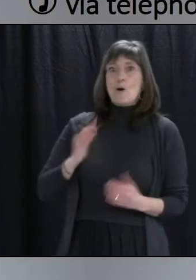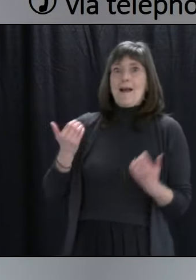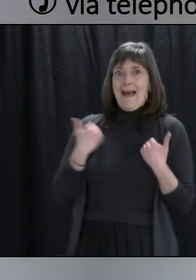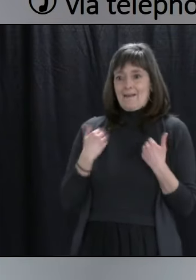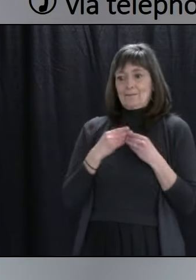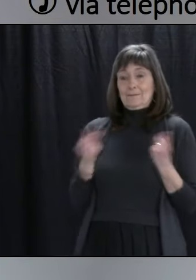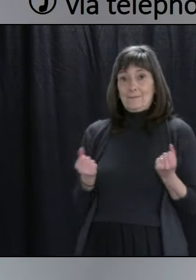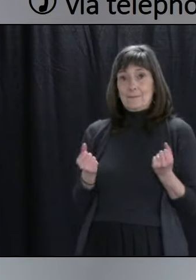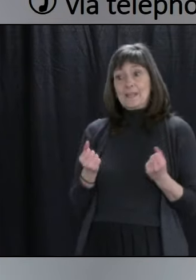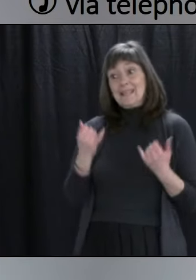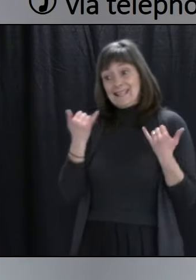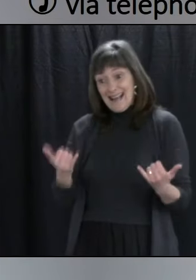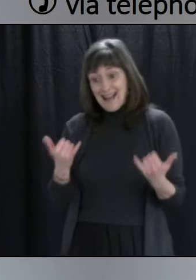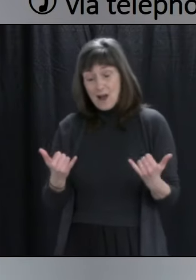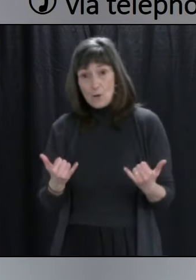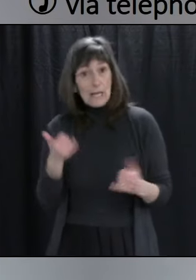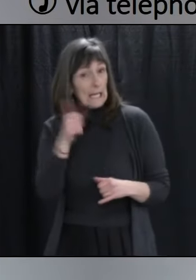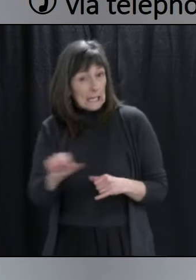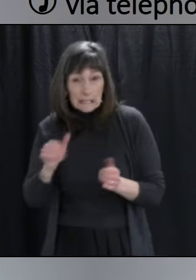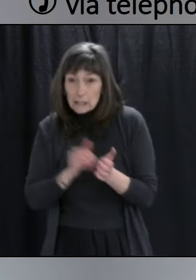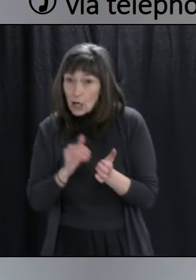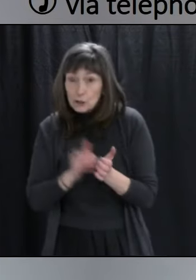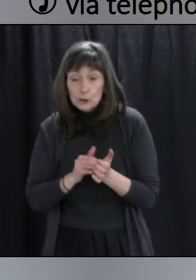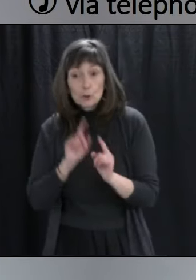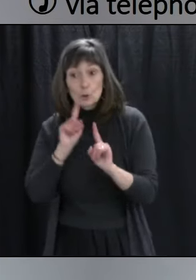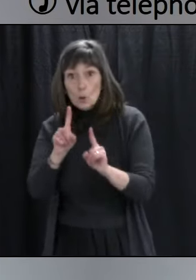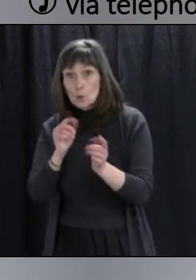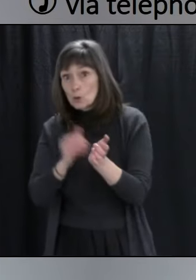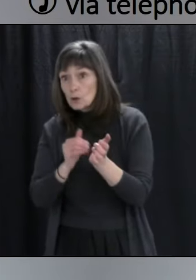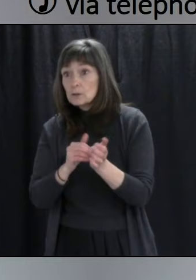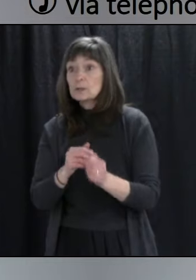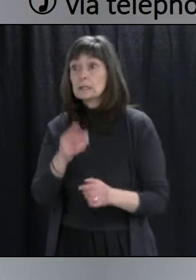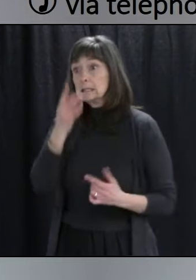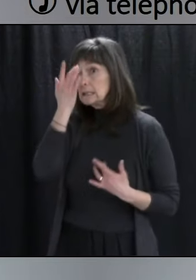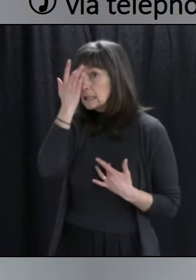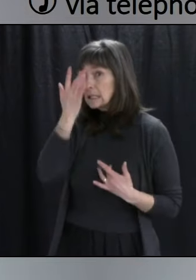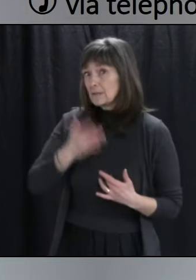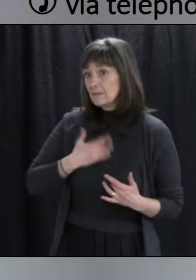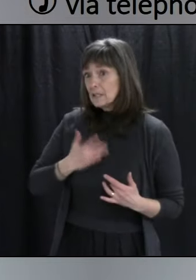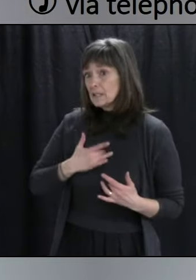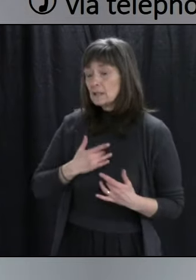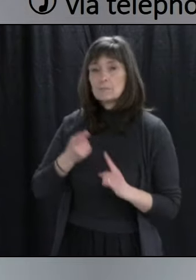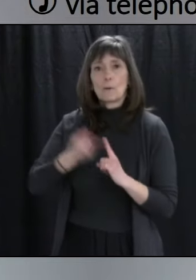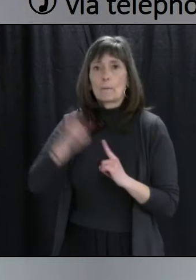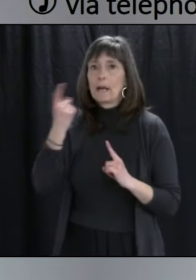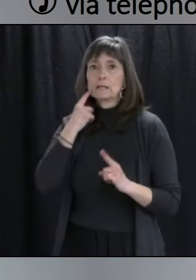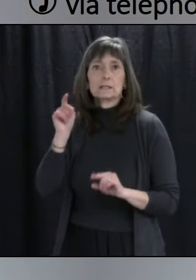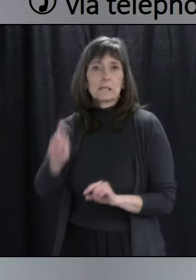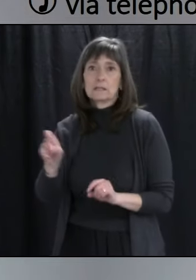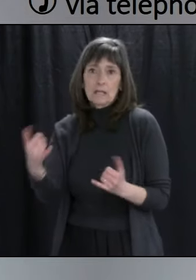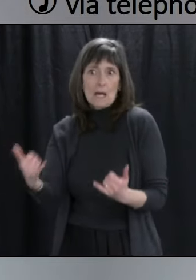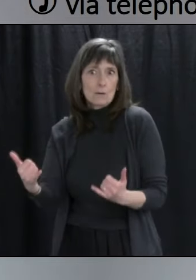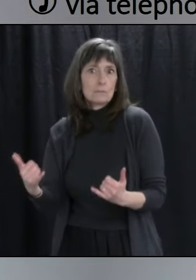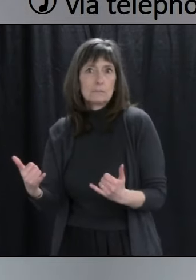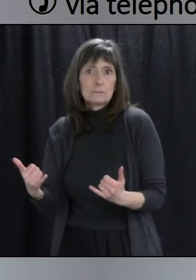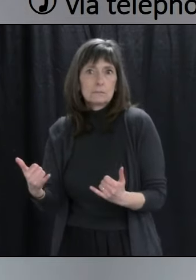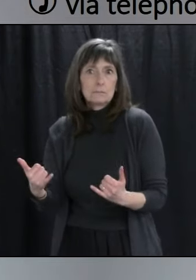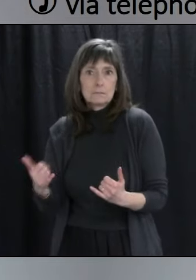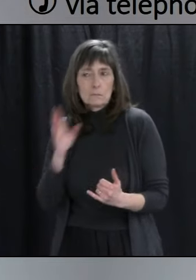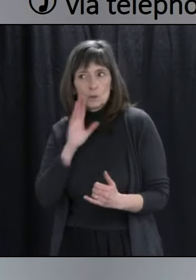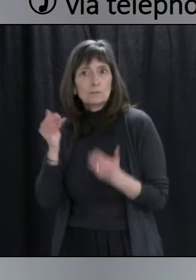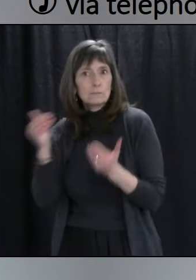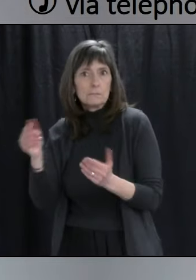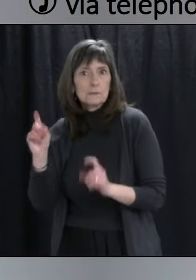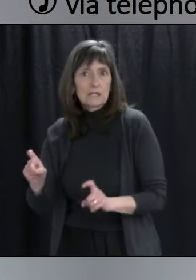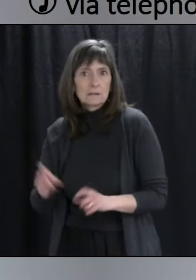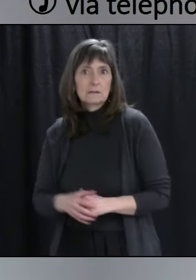with an influenza-like illness, other symptoms to which you refer, would automatically get a COVID test